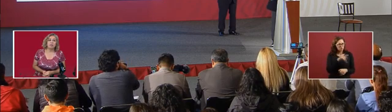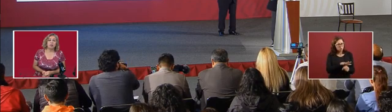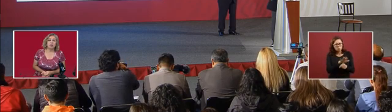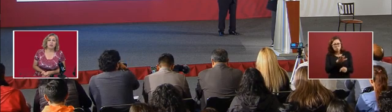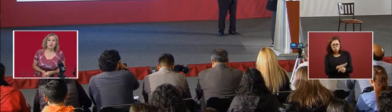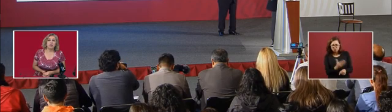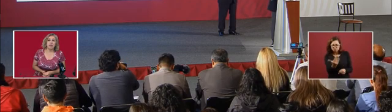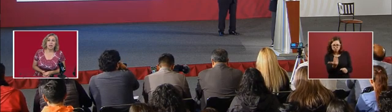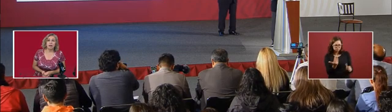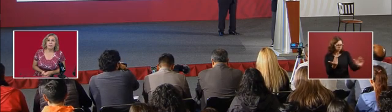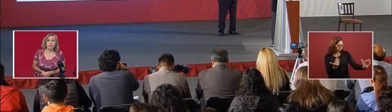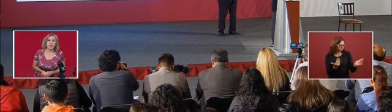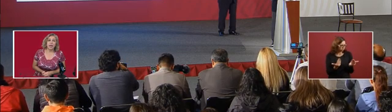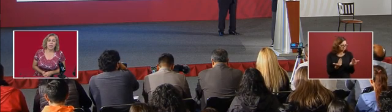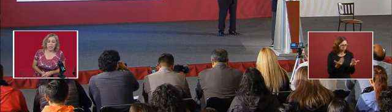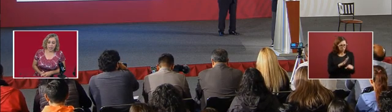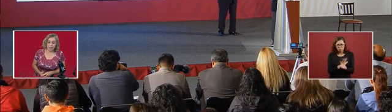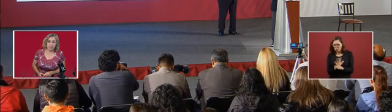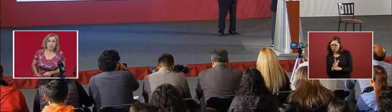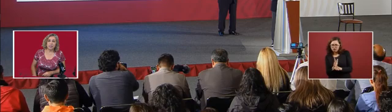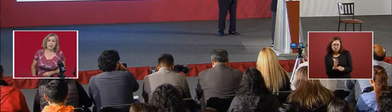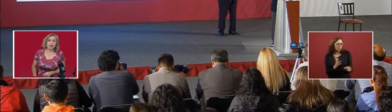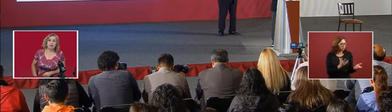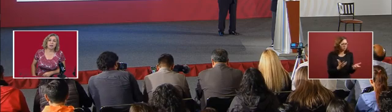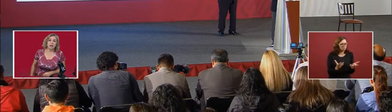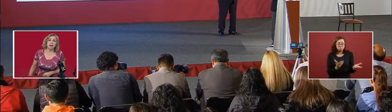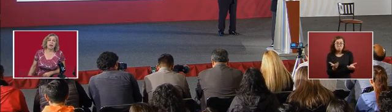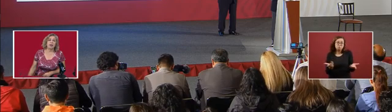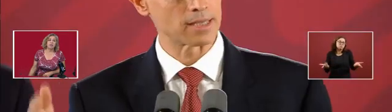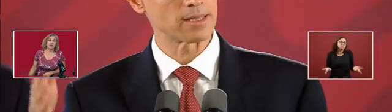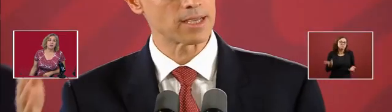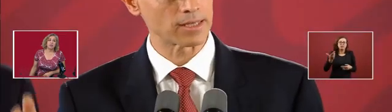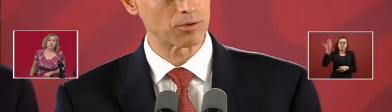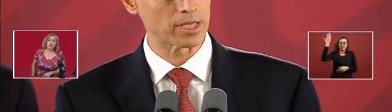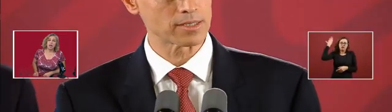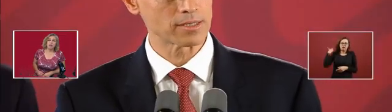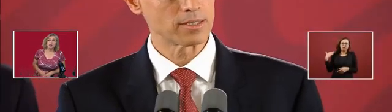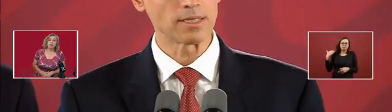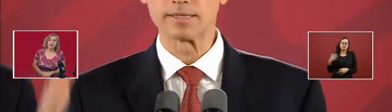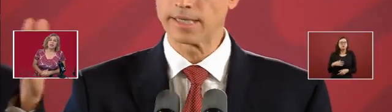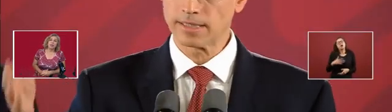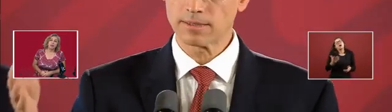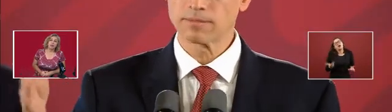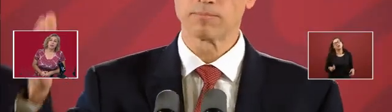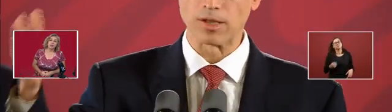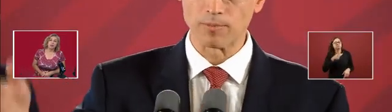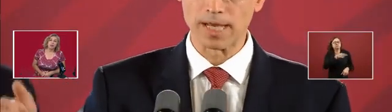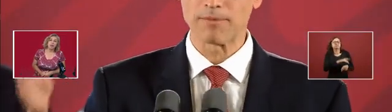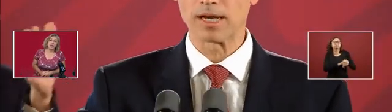May and June, we're fighting against corruption, and we're not going to let them.